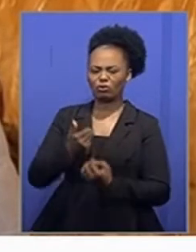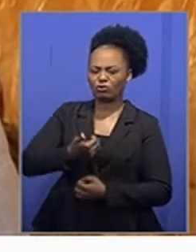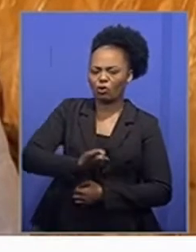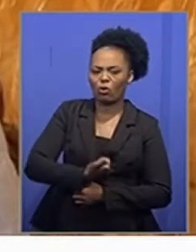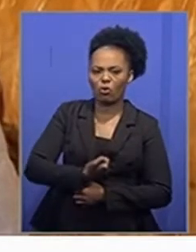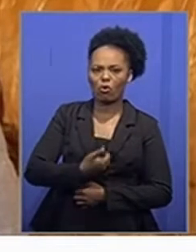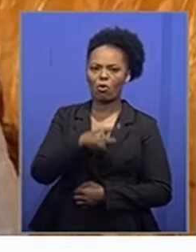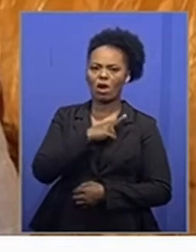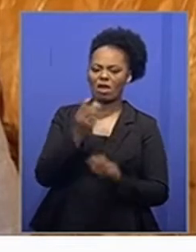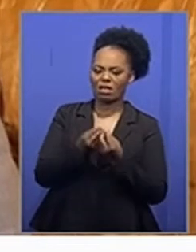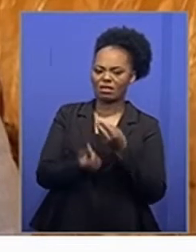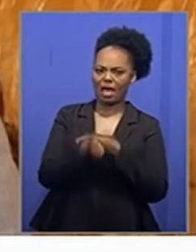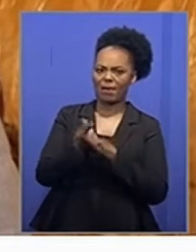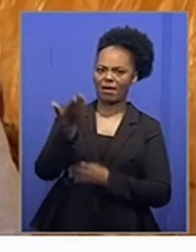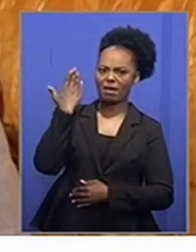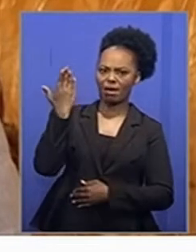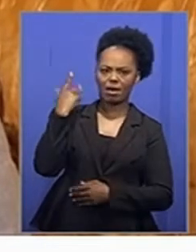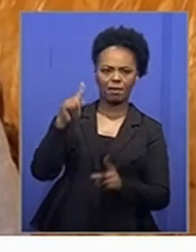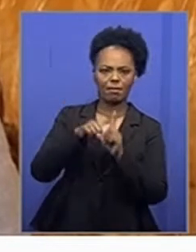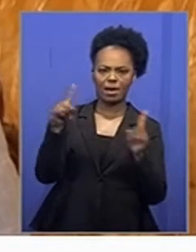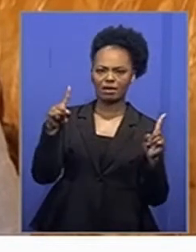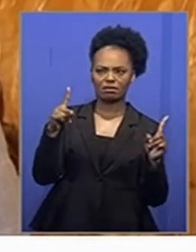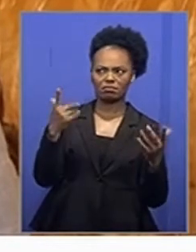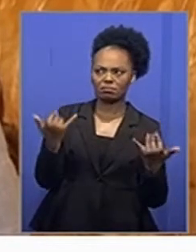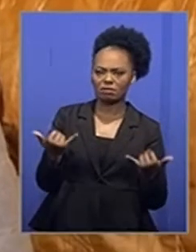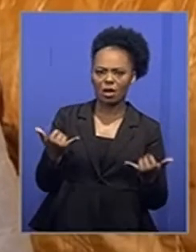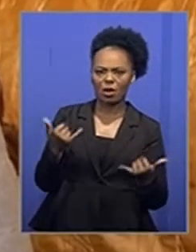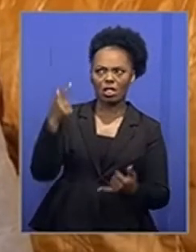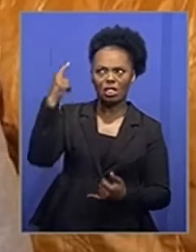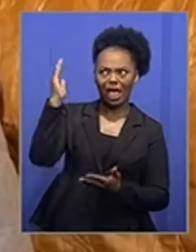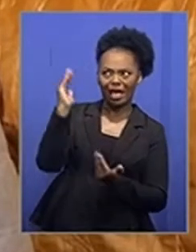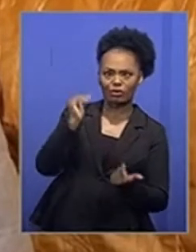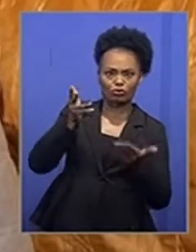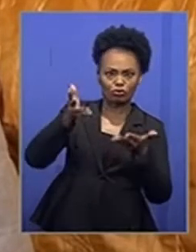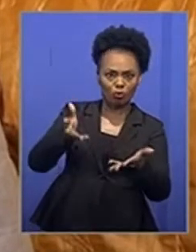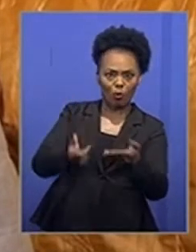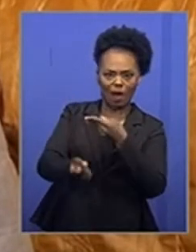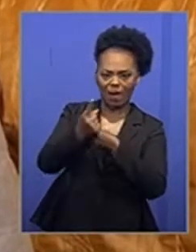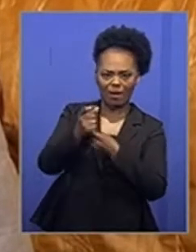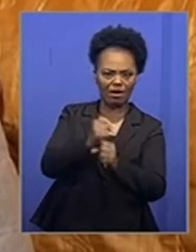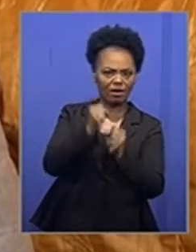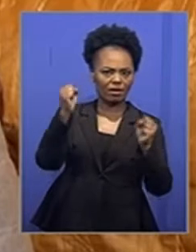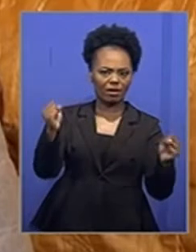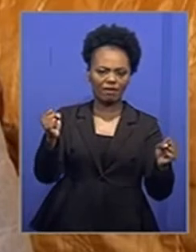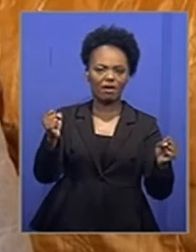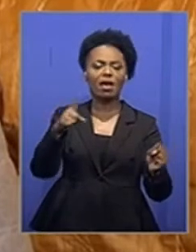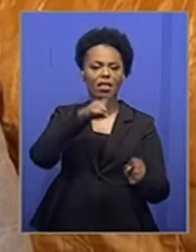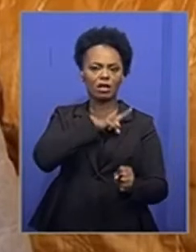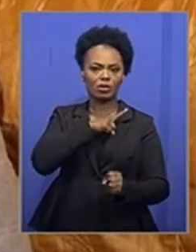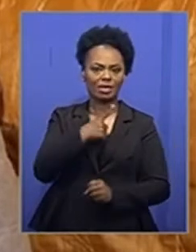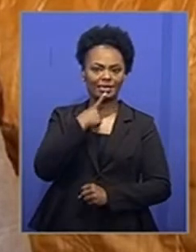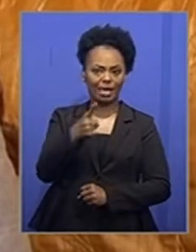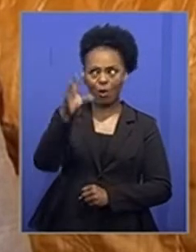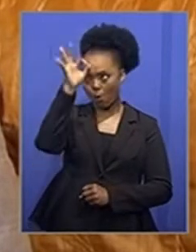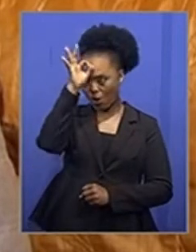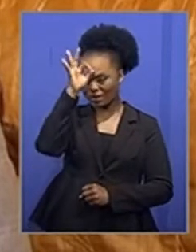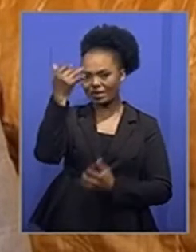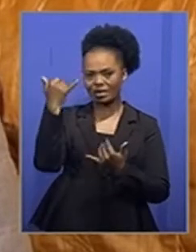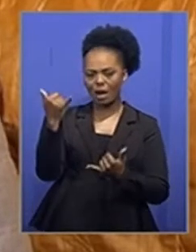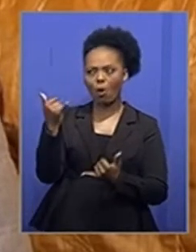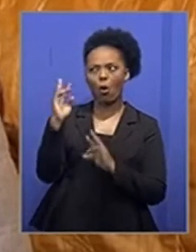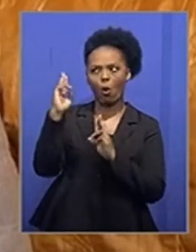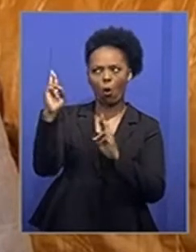haholo. Hoba diteng dintho tse la etsahala before, but we were not very much alert to them. And jwalo ka